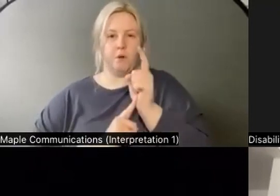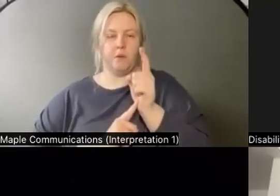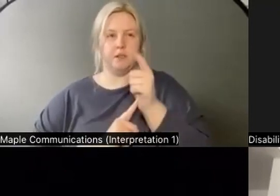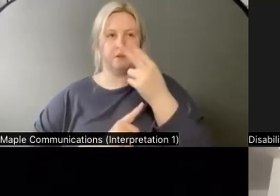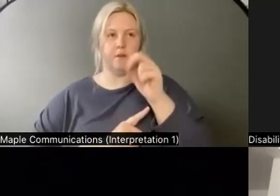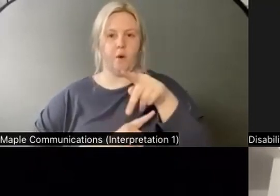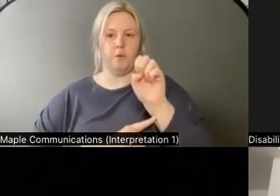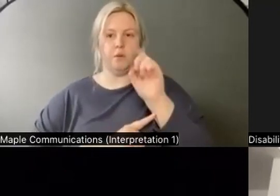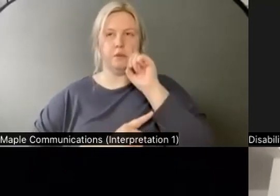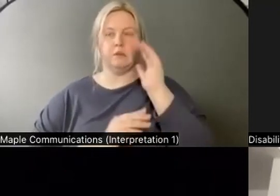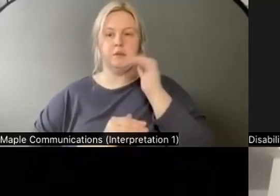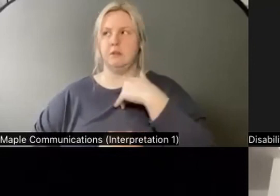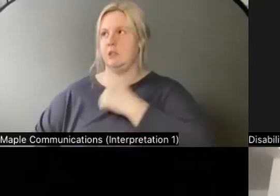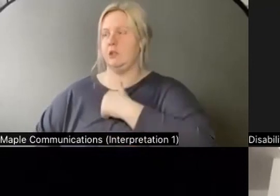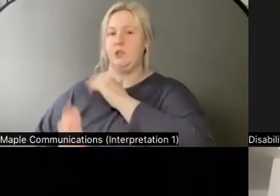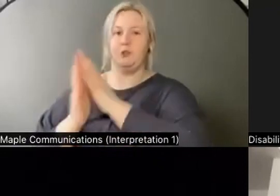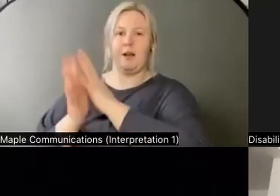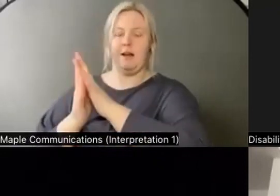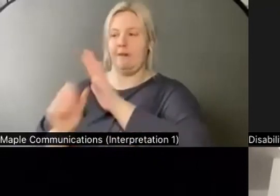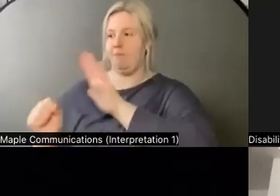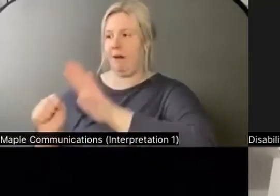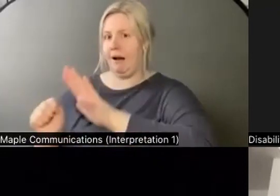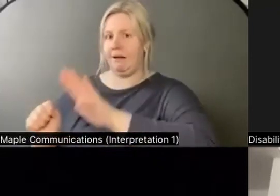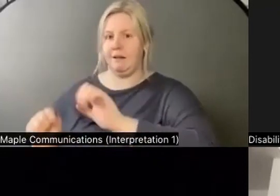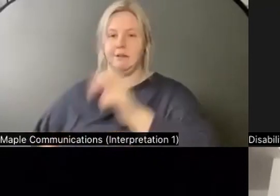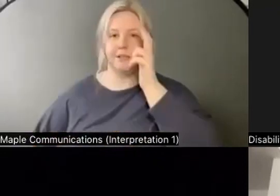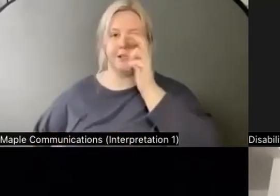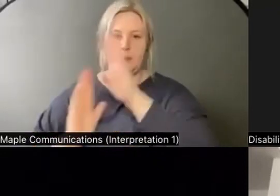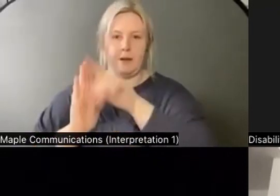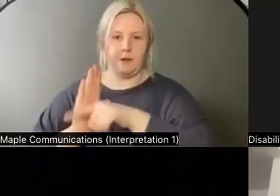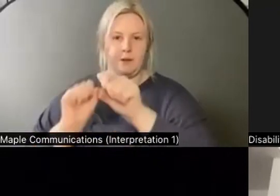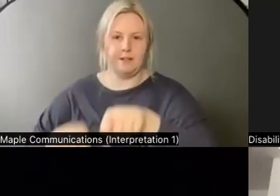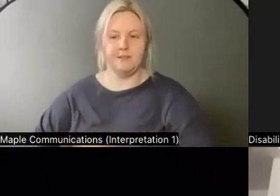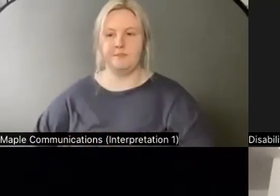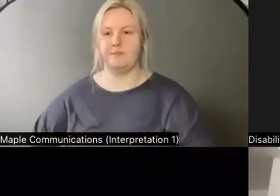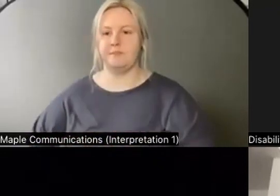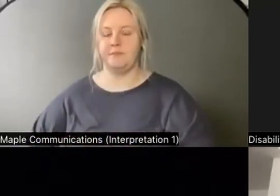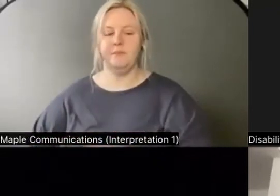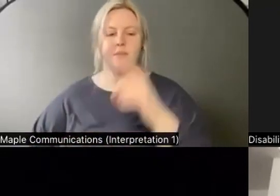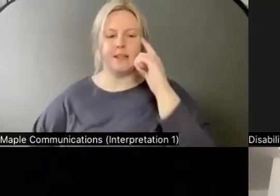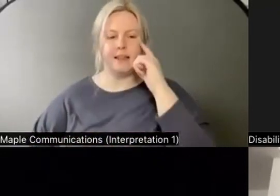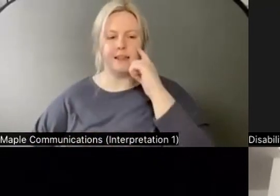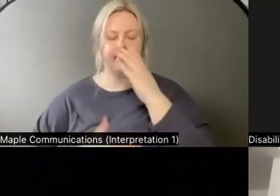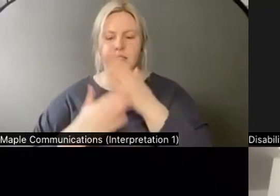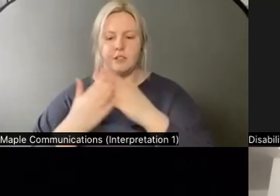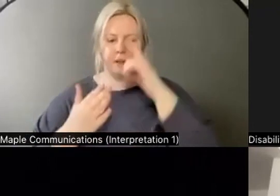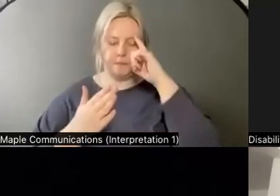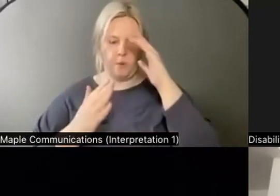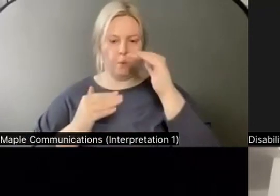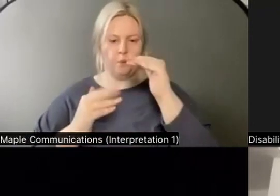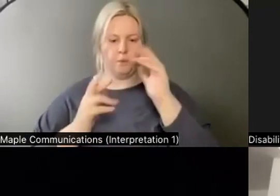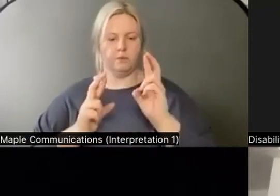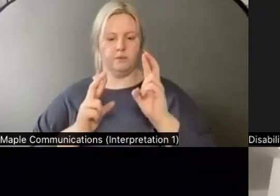sorry, there's definitely some traffic that you might be able to hear in the background. I think I had some hope that those policies and